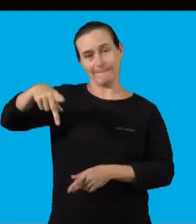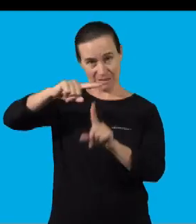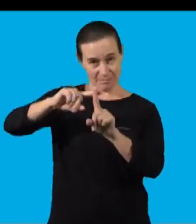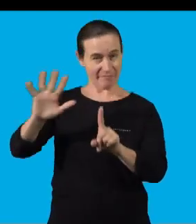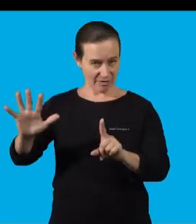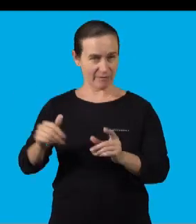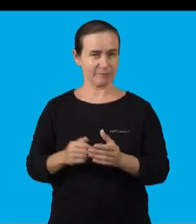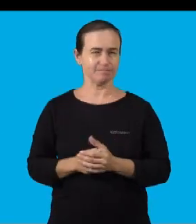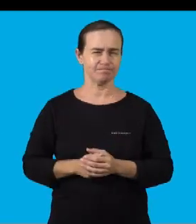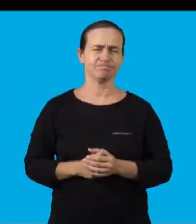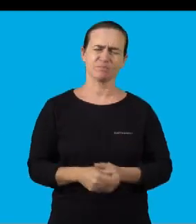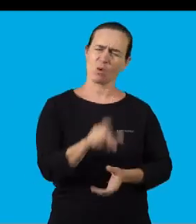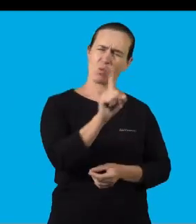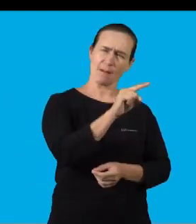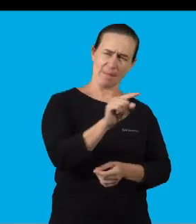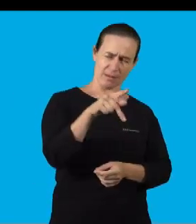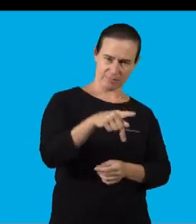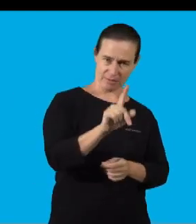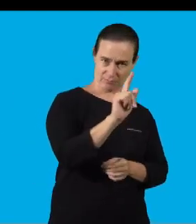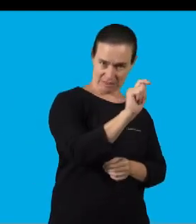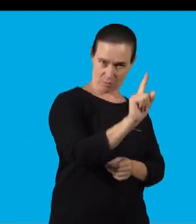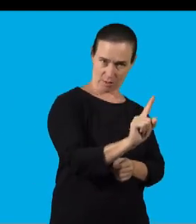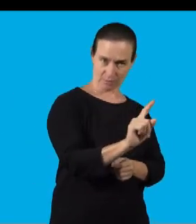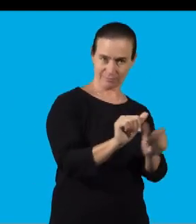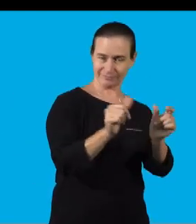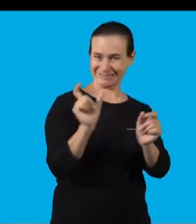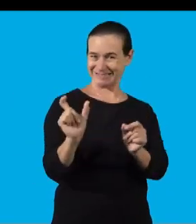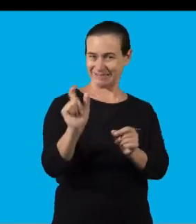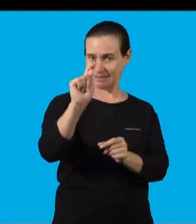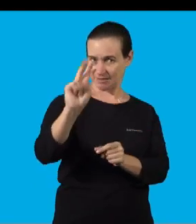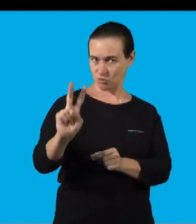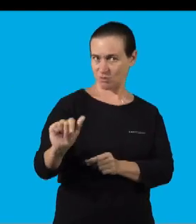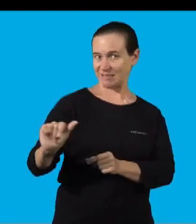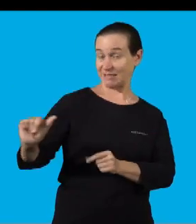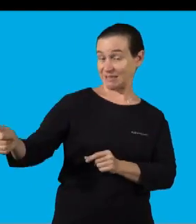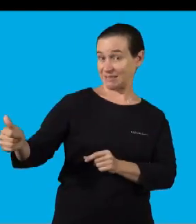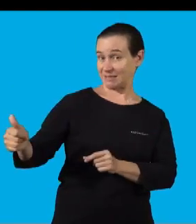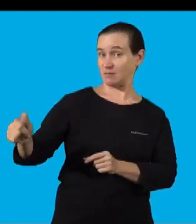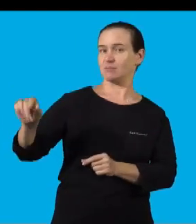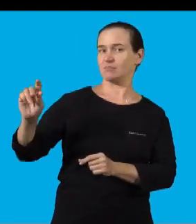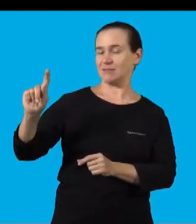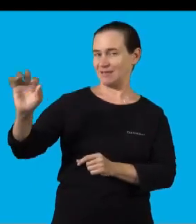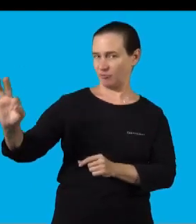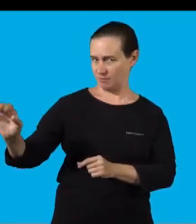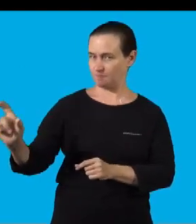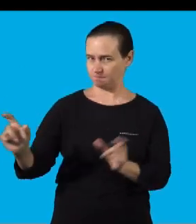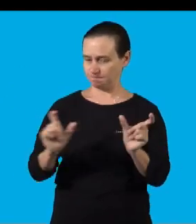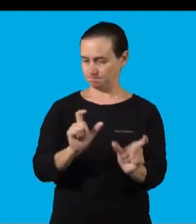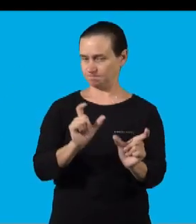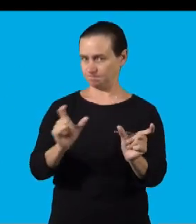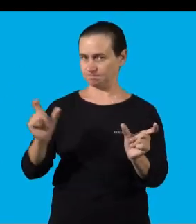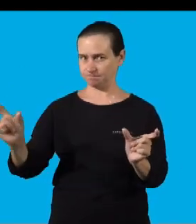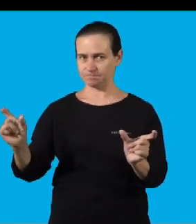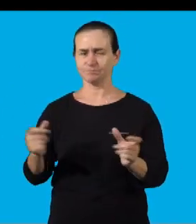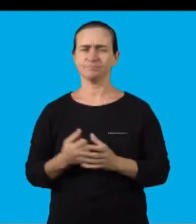plus 5. So we can see that 1 minus p is our first term, 2p minus 3 is our second term, and p plus 5 is our